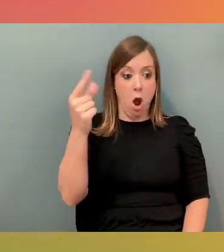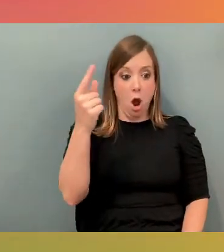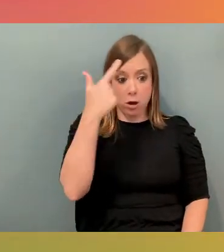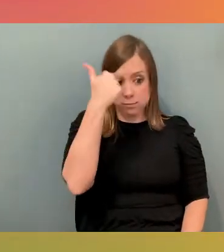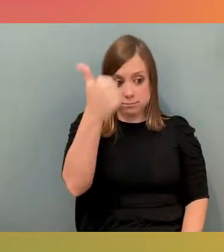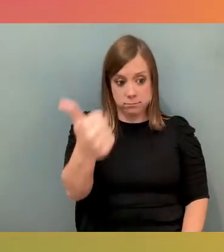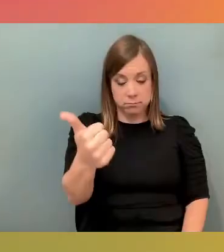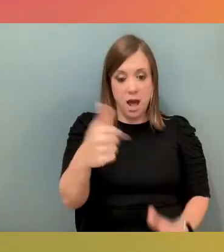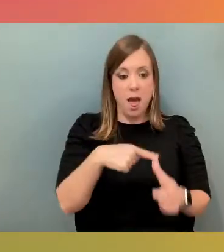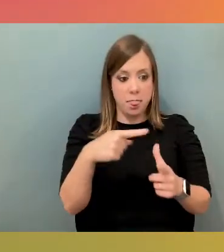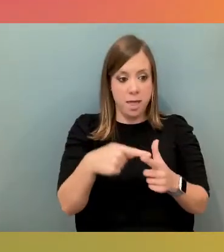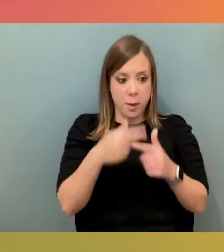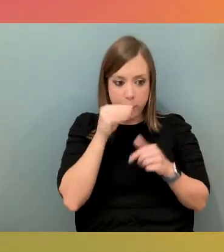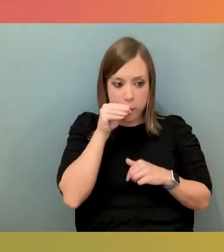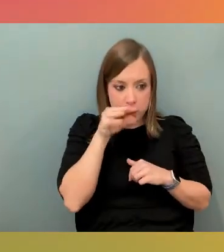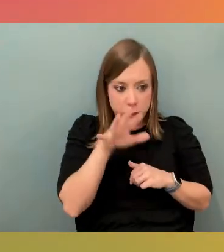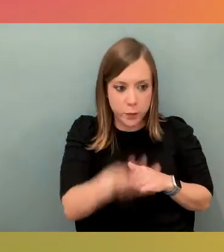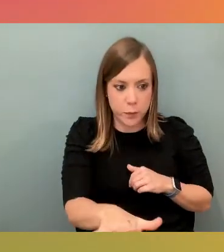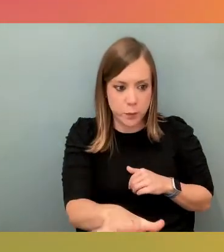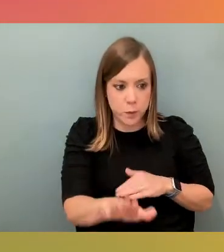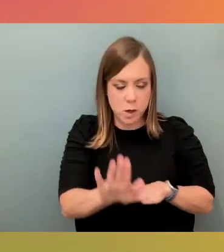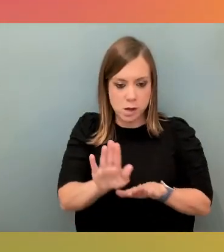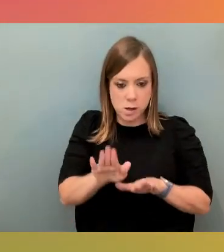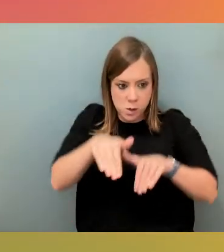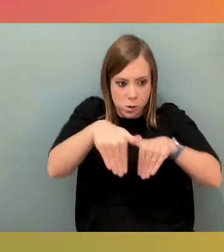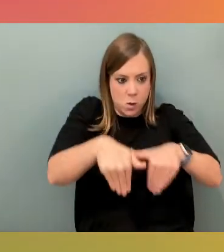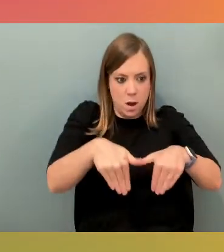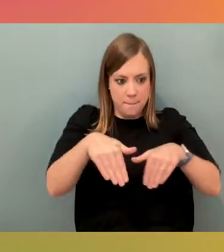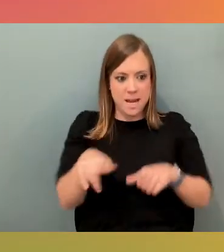Exhale, downward facing dog, 3 breaths.